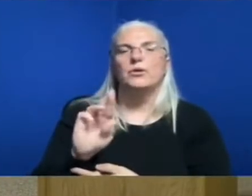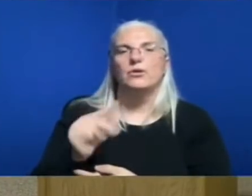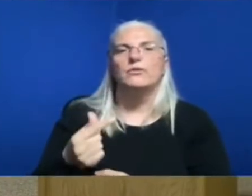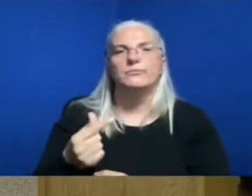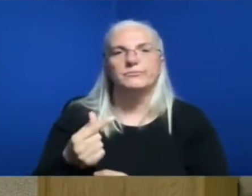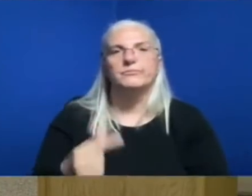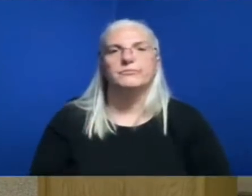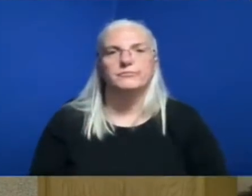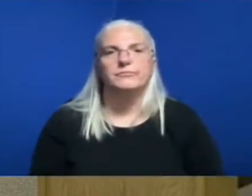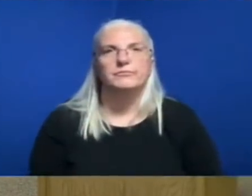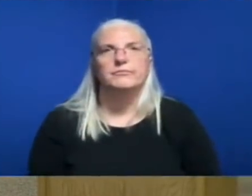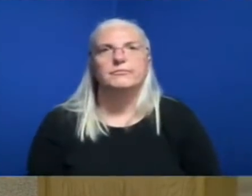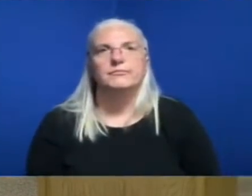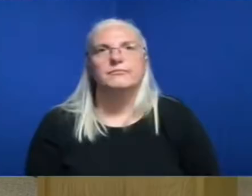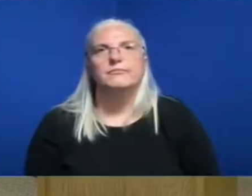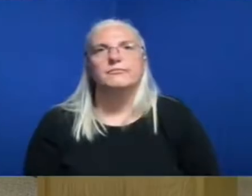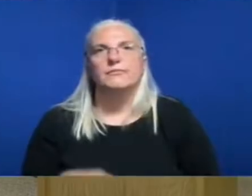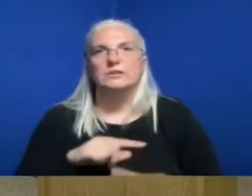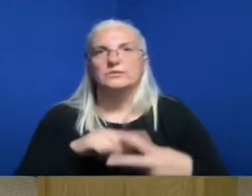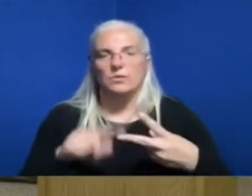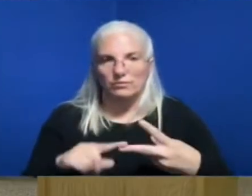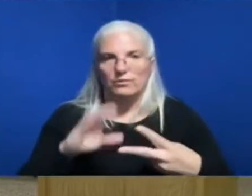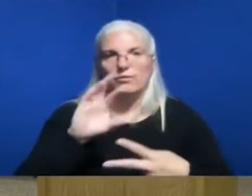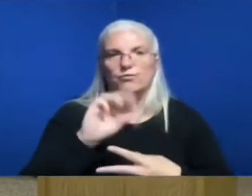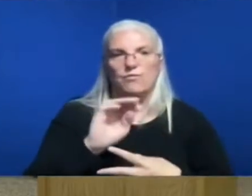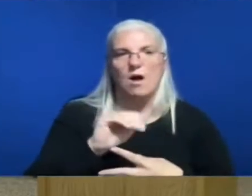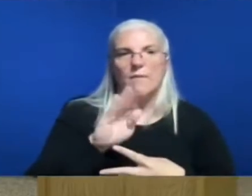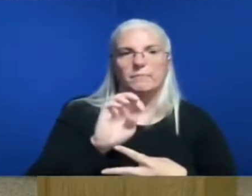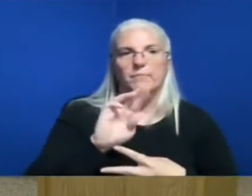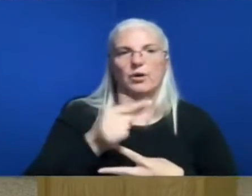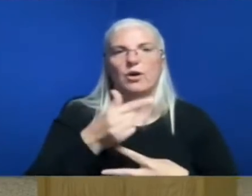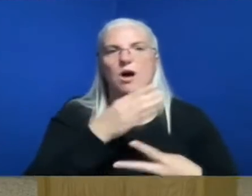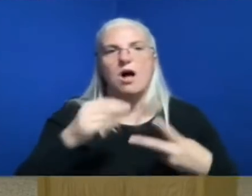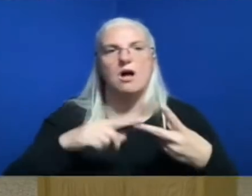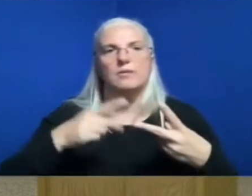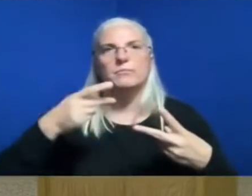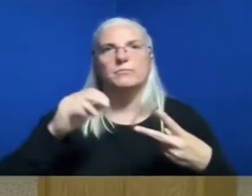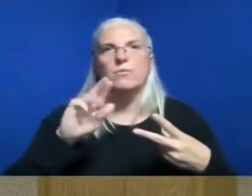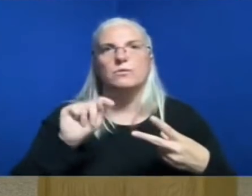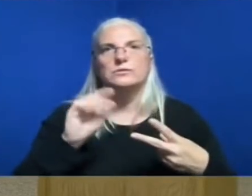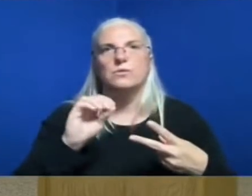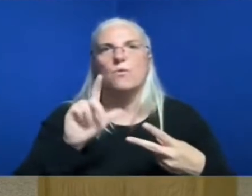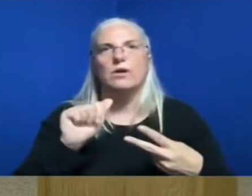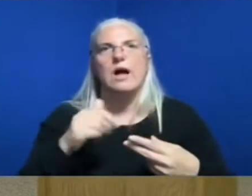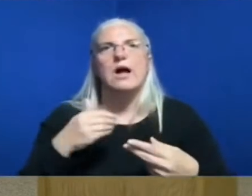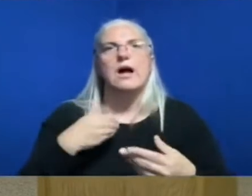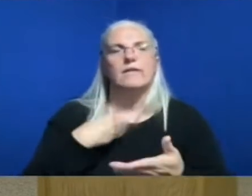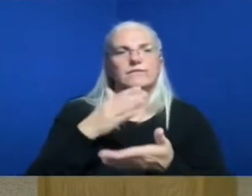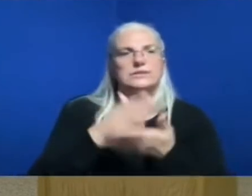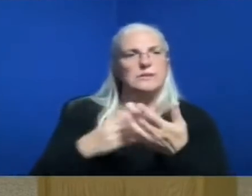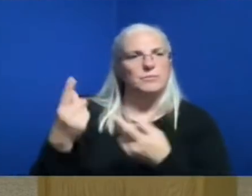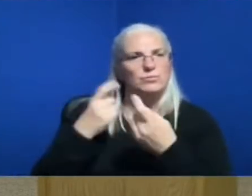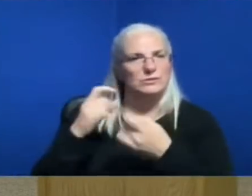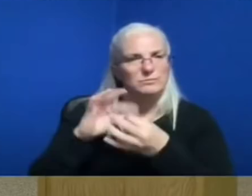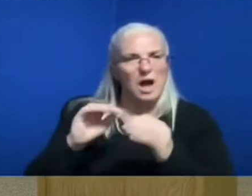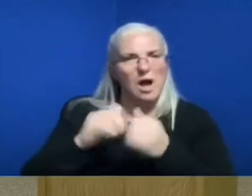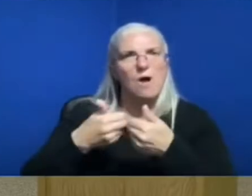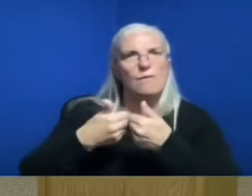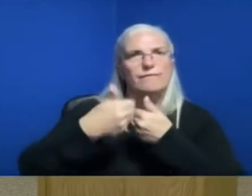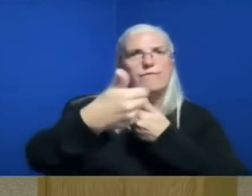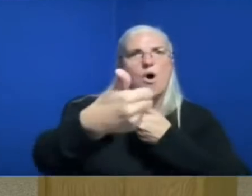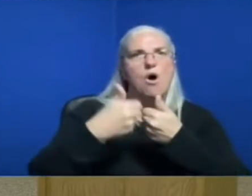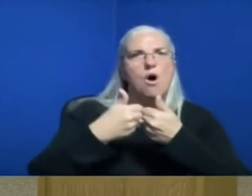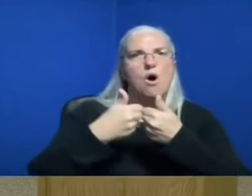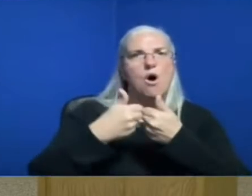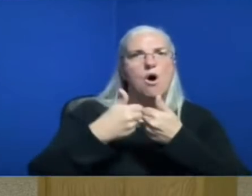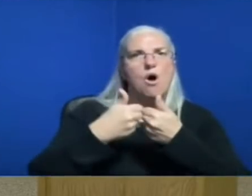Thank you. A couple questions came in regarding the fire's distance between Kronberg and Portola. So again, if you look at our map, we're quite a